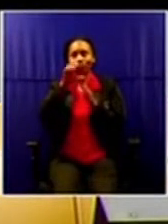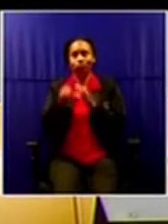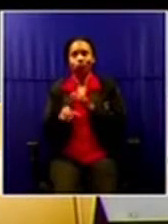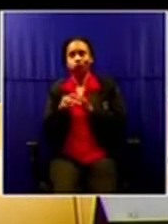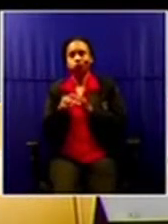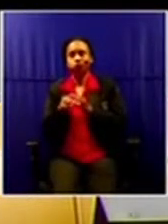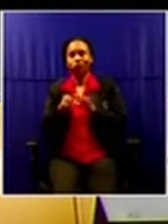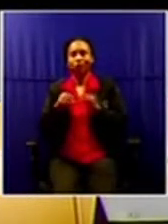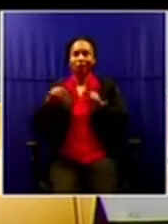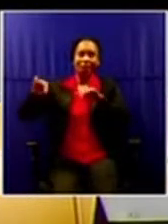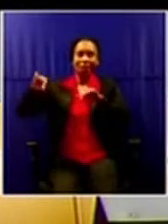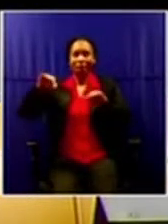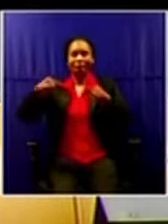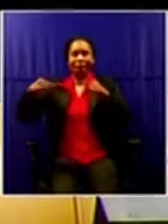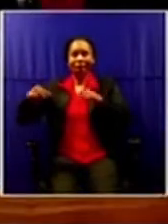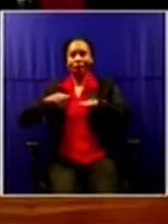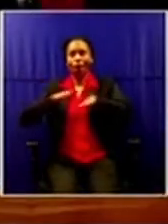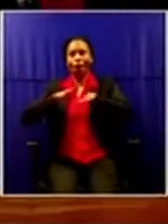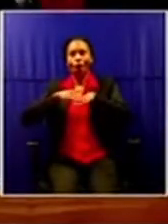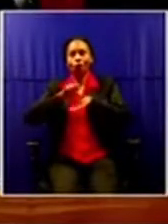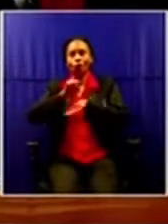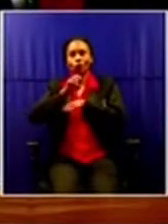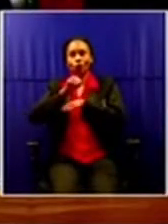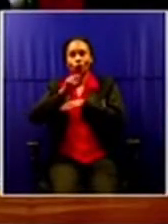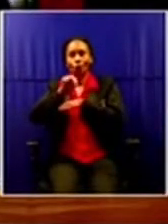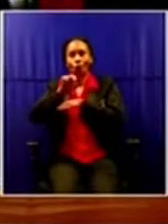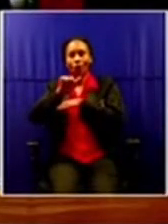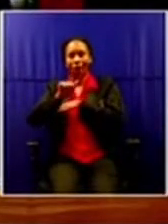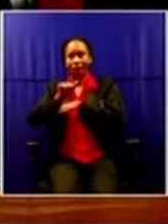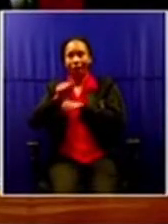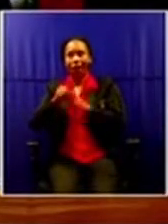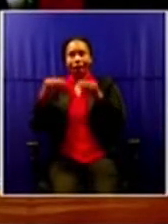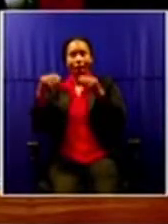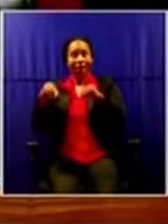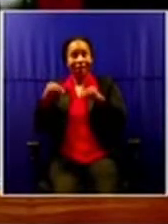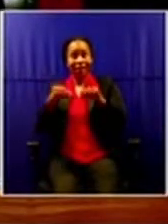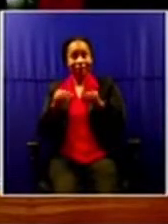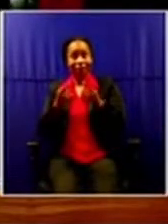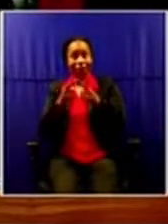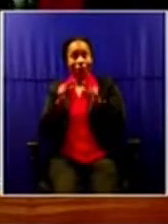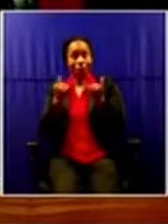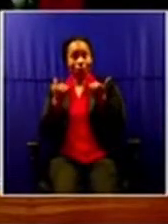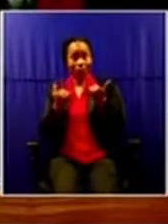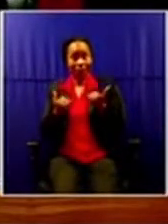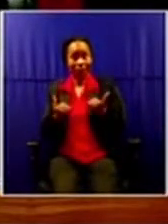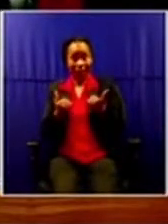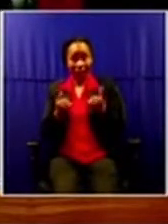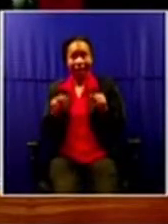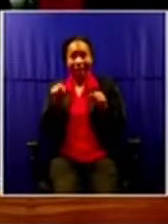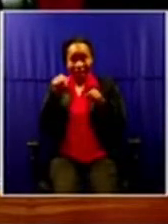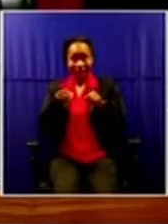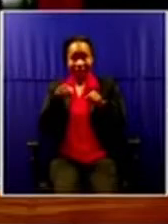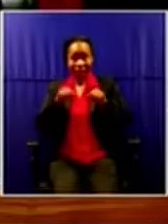nation and the business for the day. This joint sitting